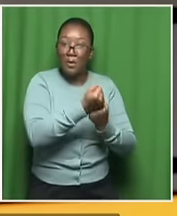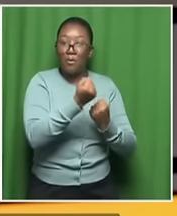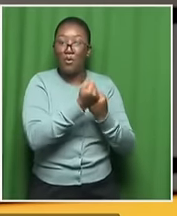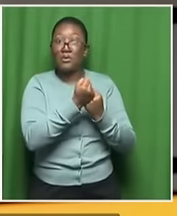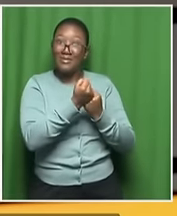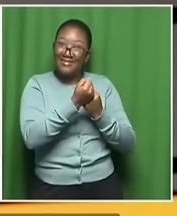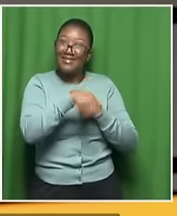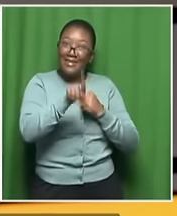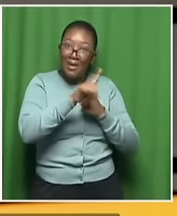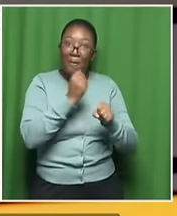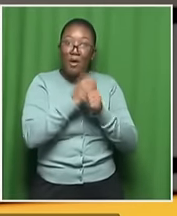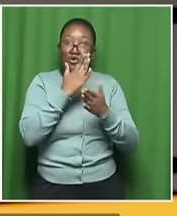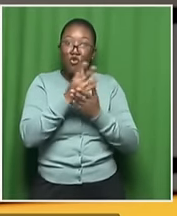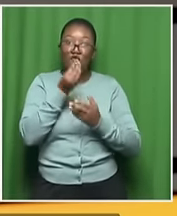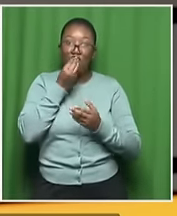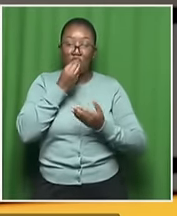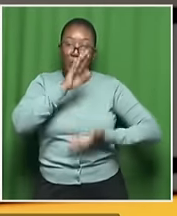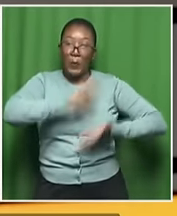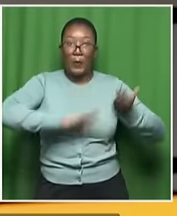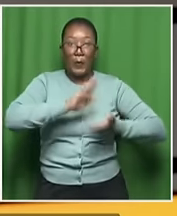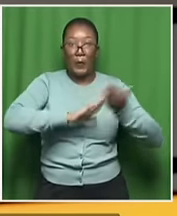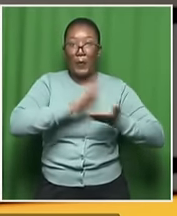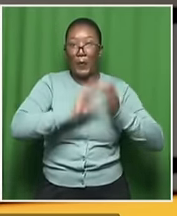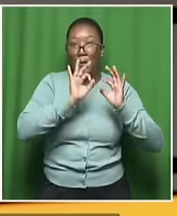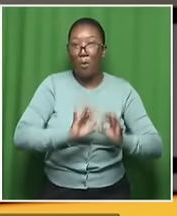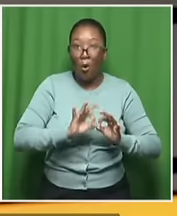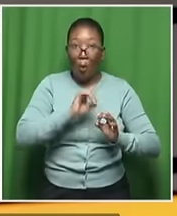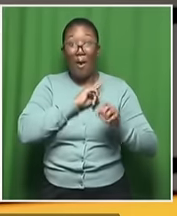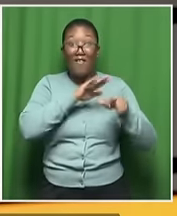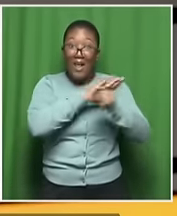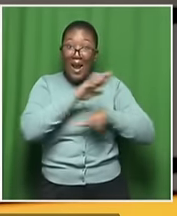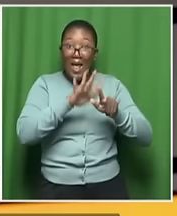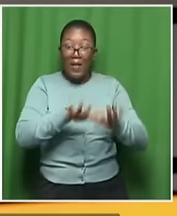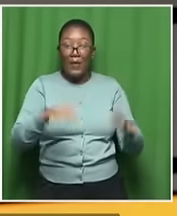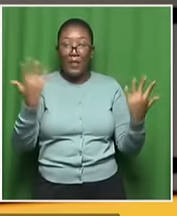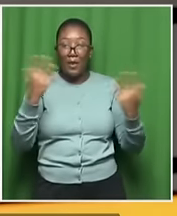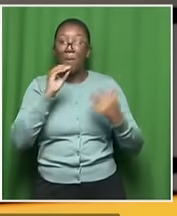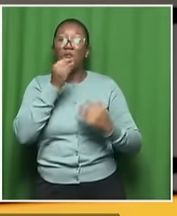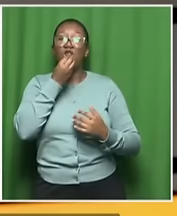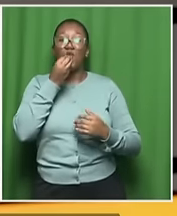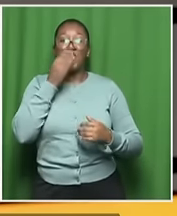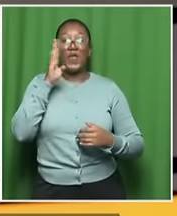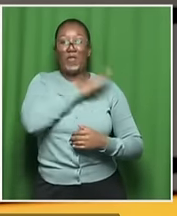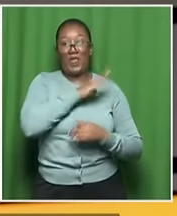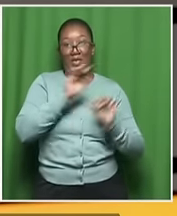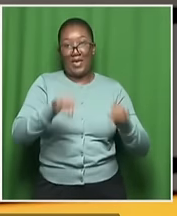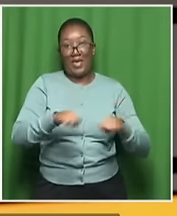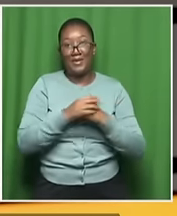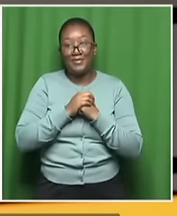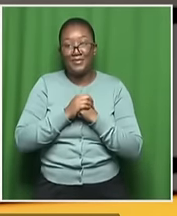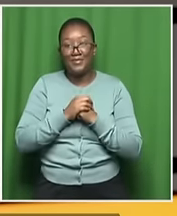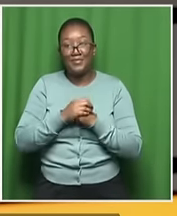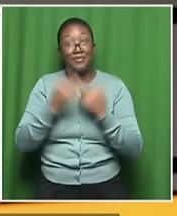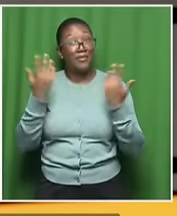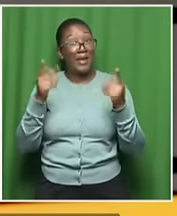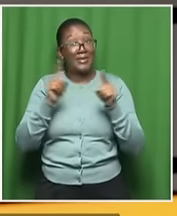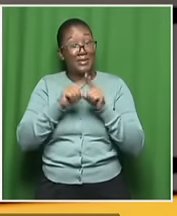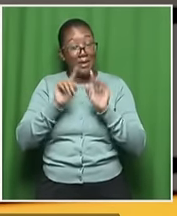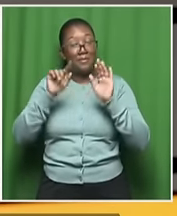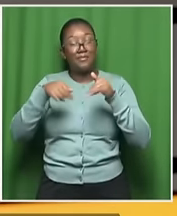endanger food security in South Africa. So they can use those land. If we go, for instance, to state